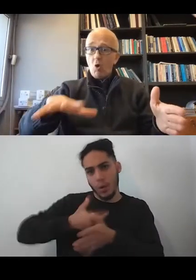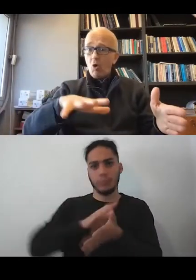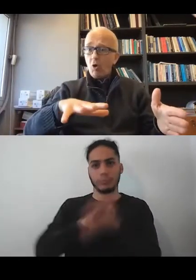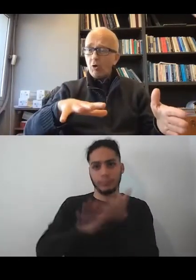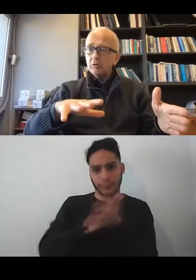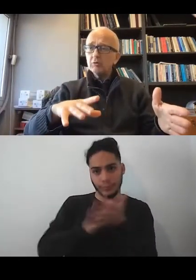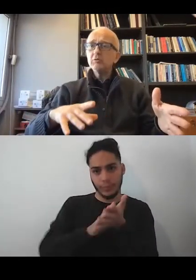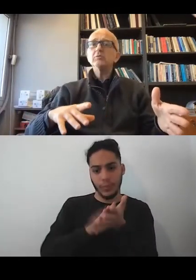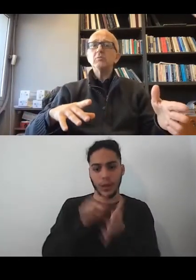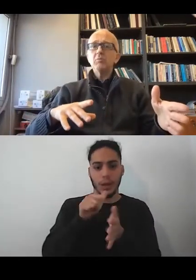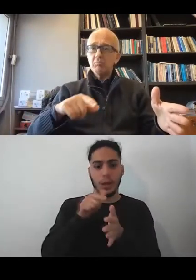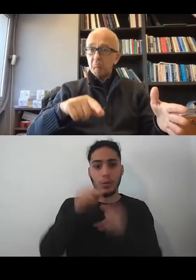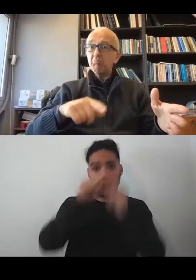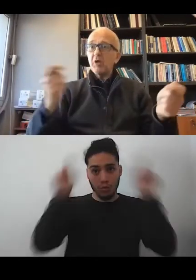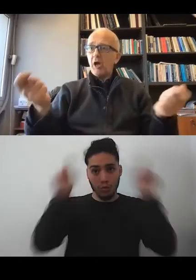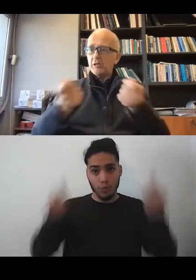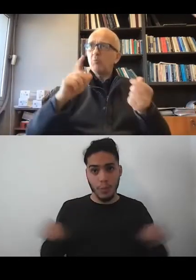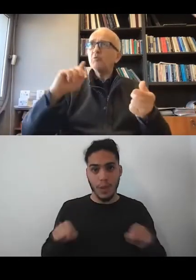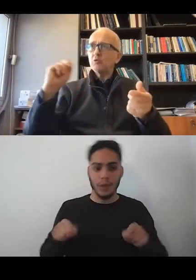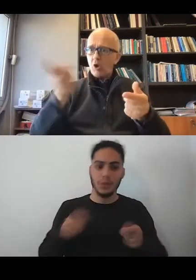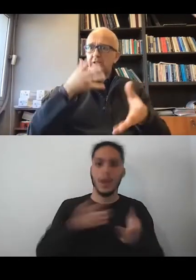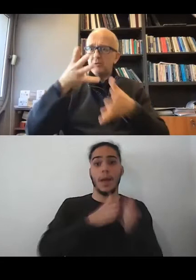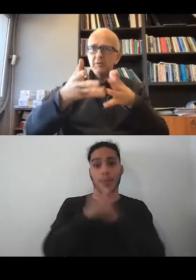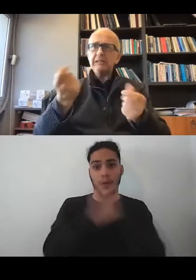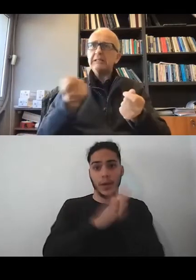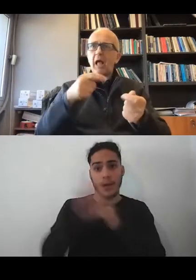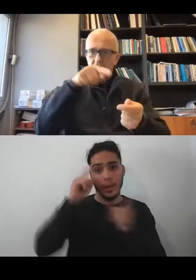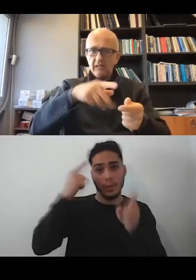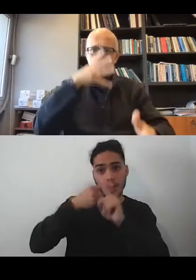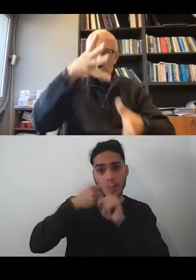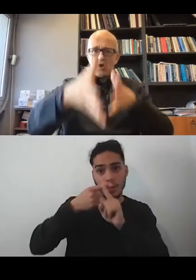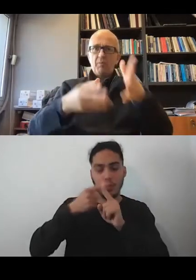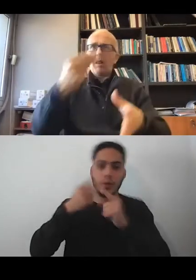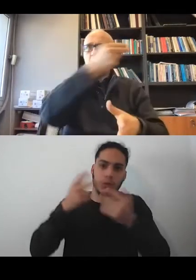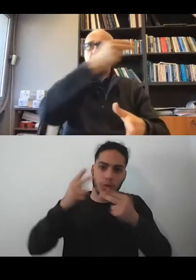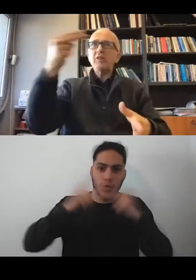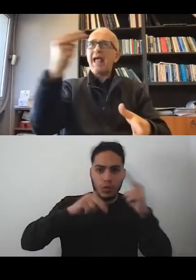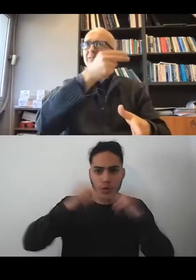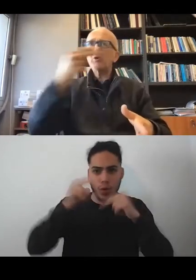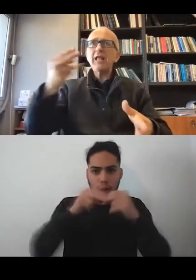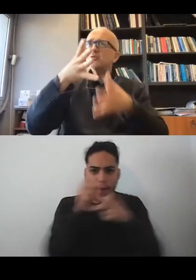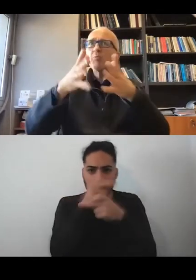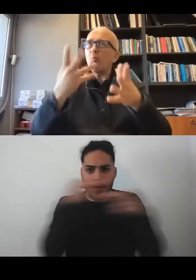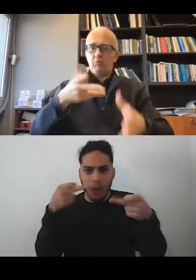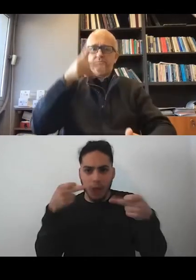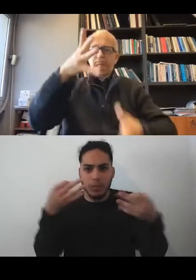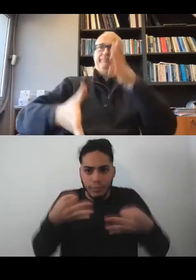used to construct sentences that are articulated.